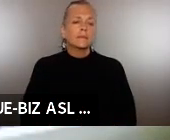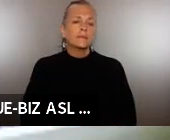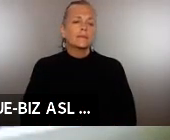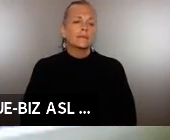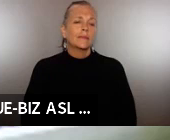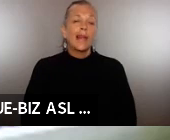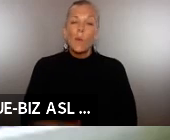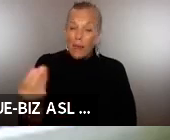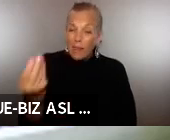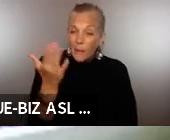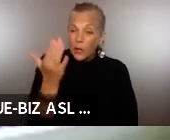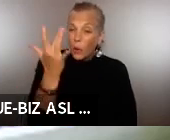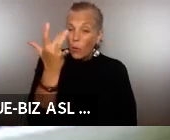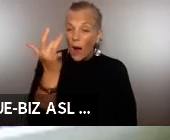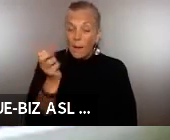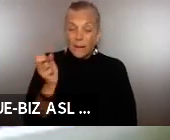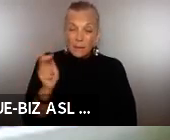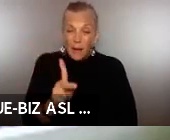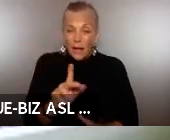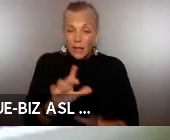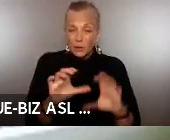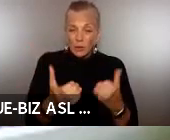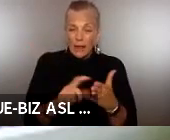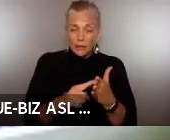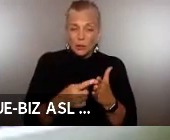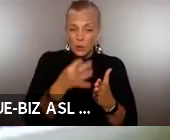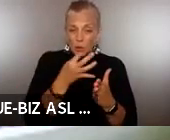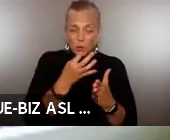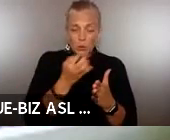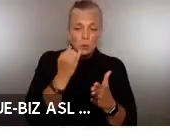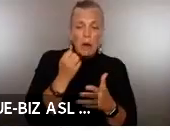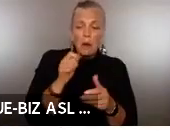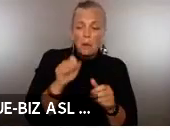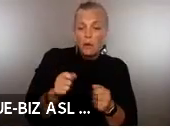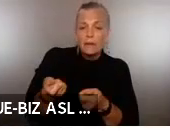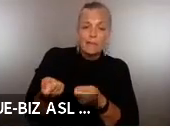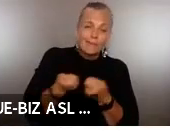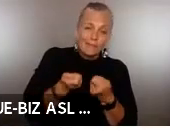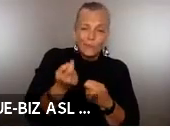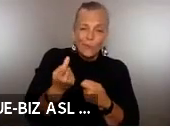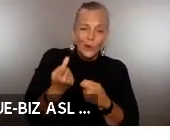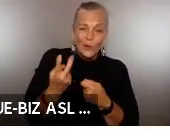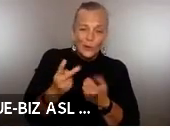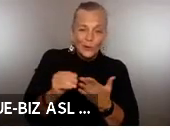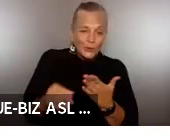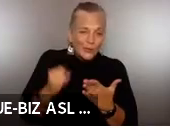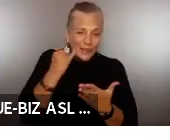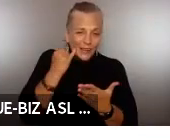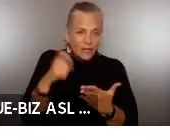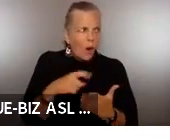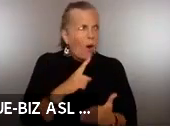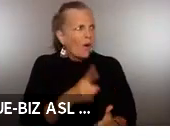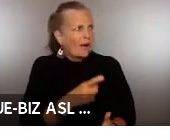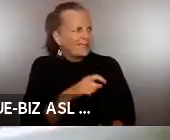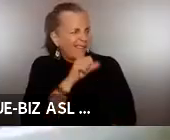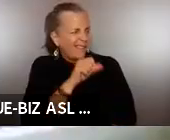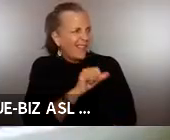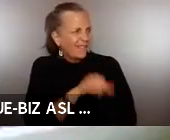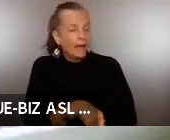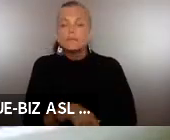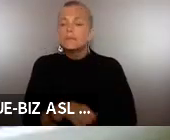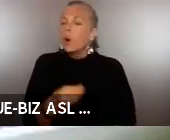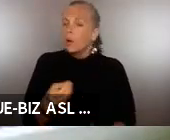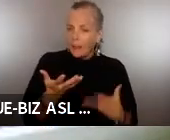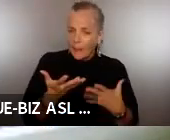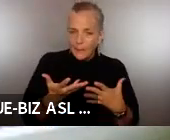class, I can probably pull a student or two. Okay, cool. I would definitely love that. Okay. Yeah.